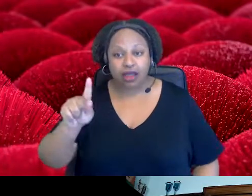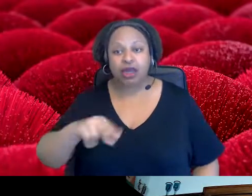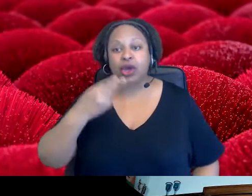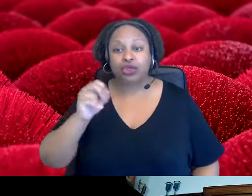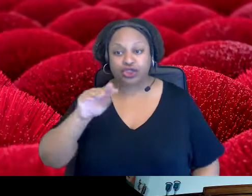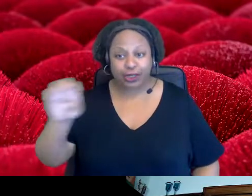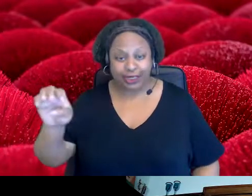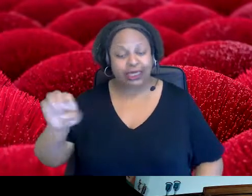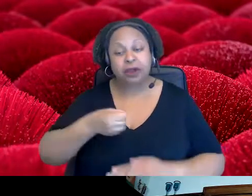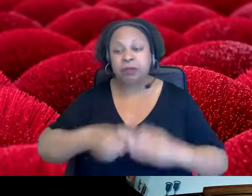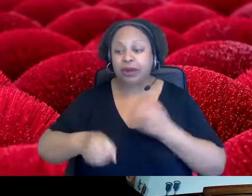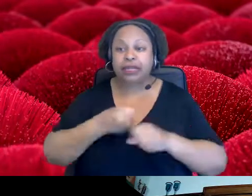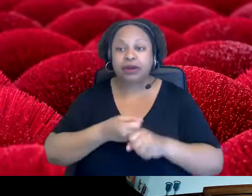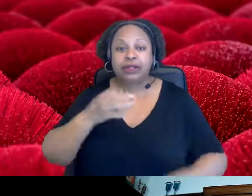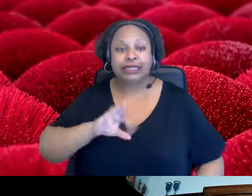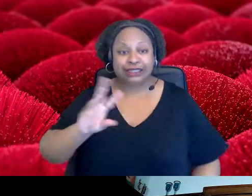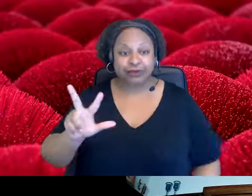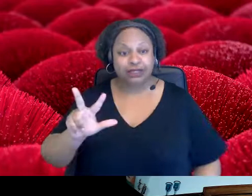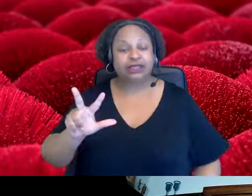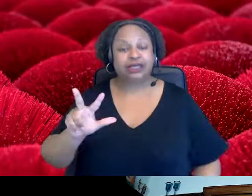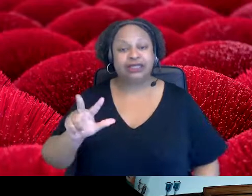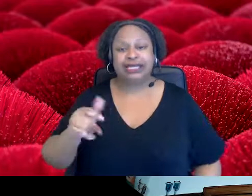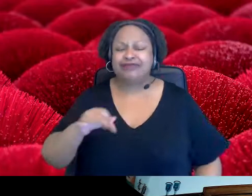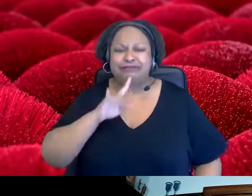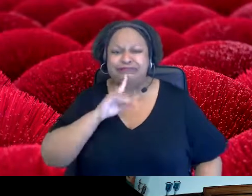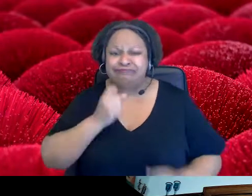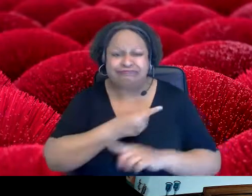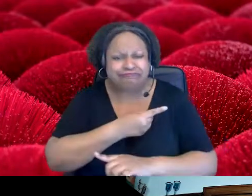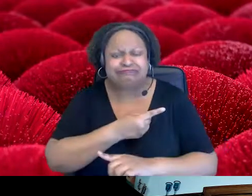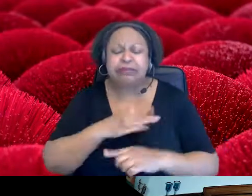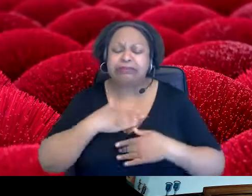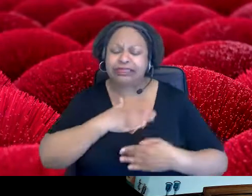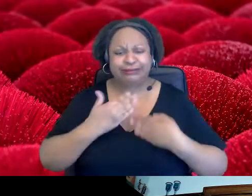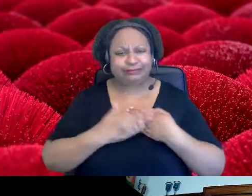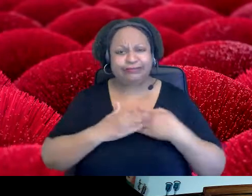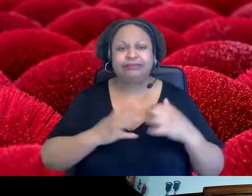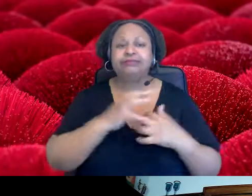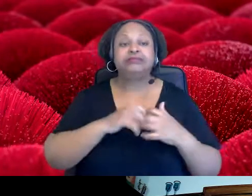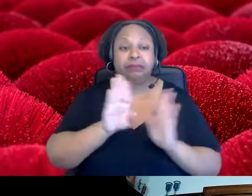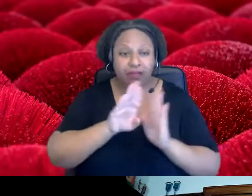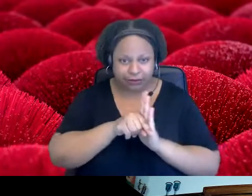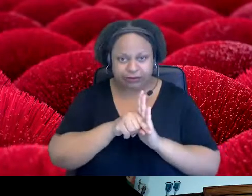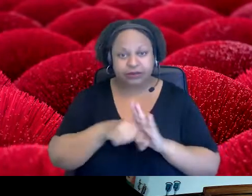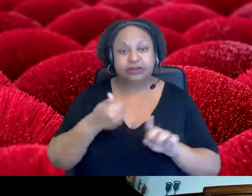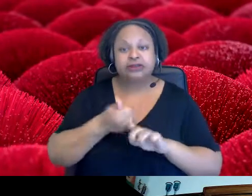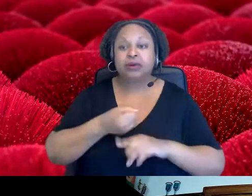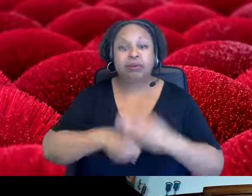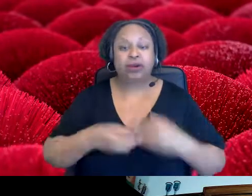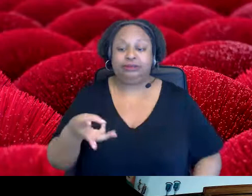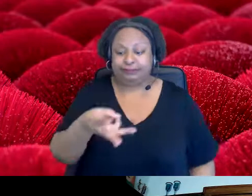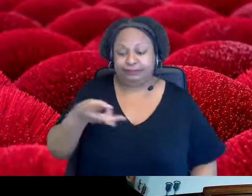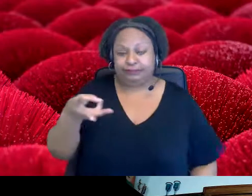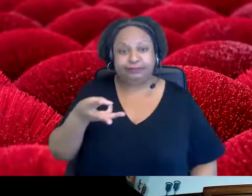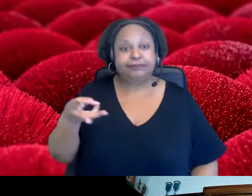in 1963. Greg, if I've mispronounced anything, please correct me later on. He was born in Oshwegan